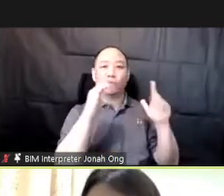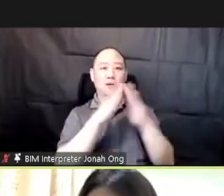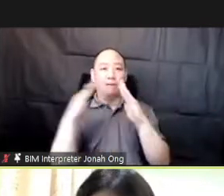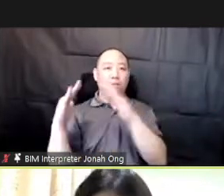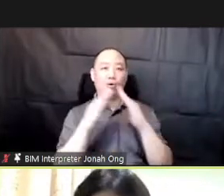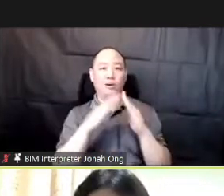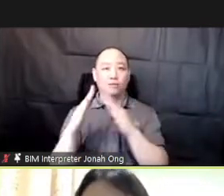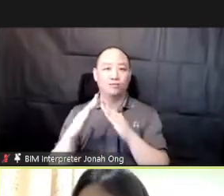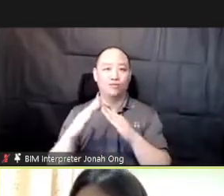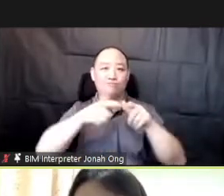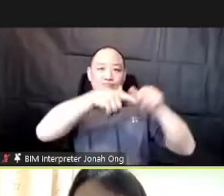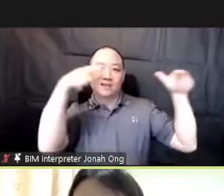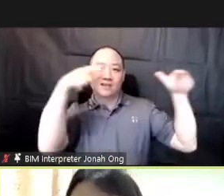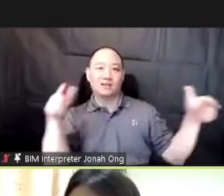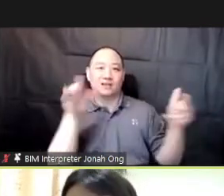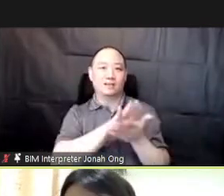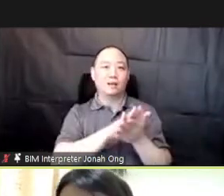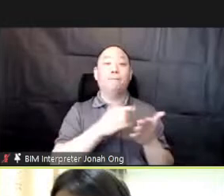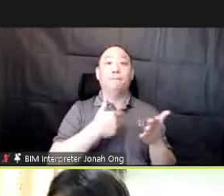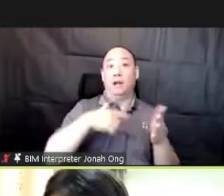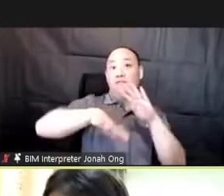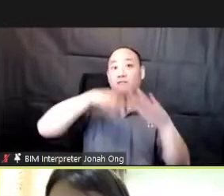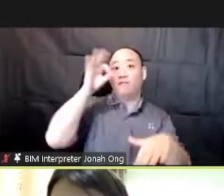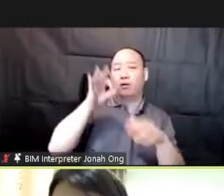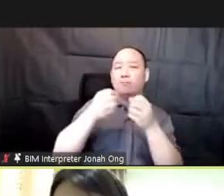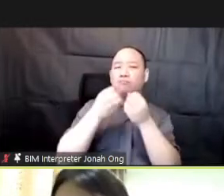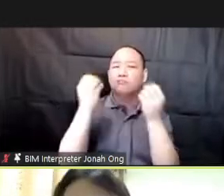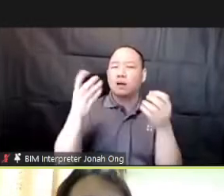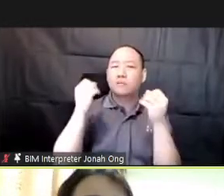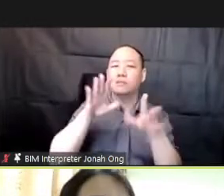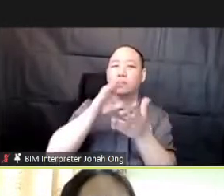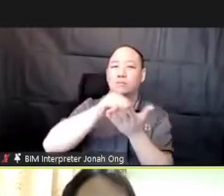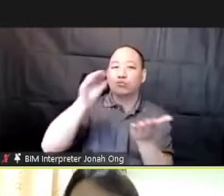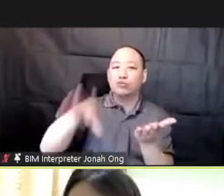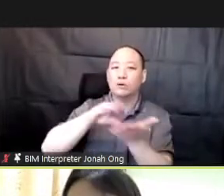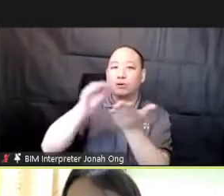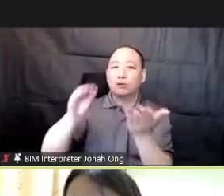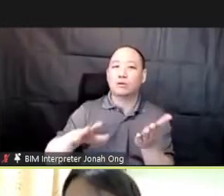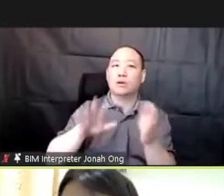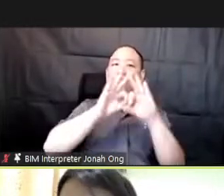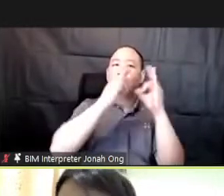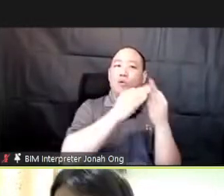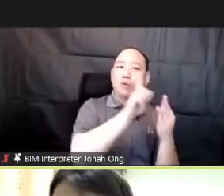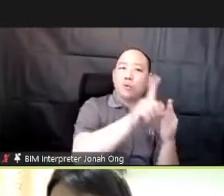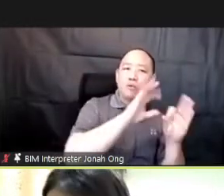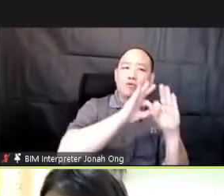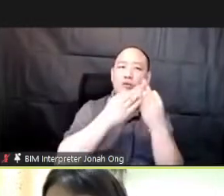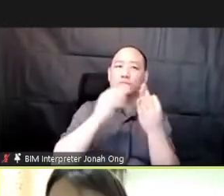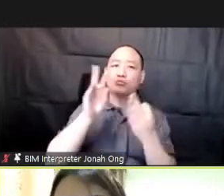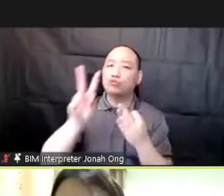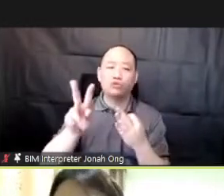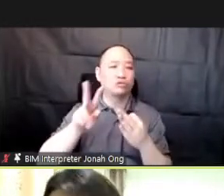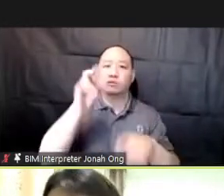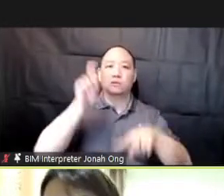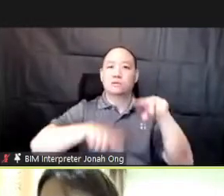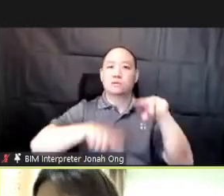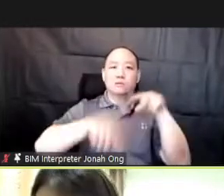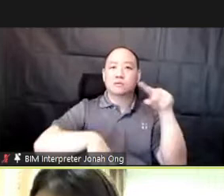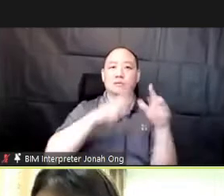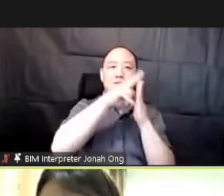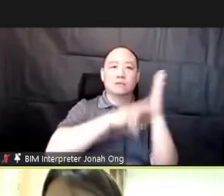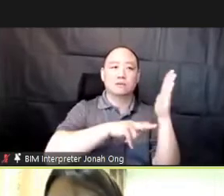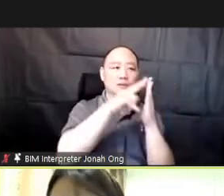of my students, even at Form 1 and Form 2, could not read and write. And up to